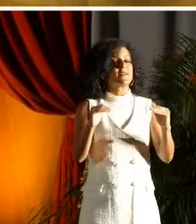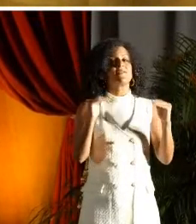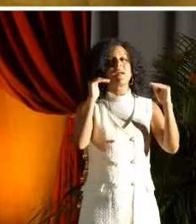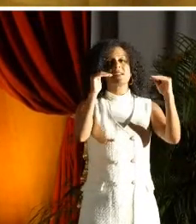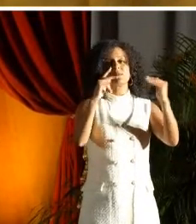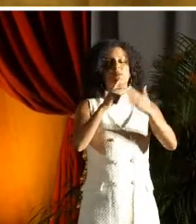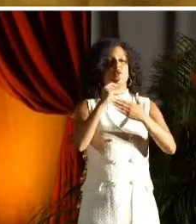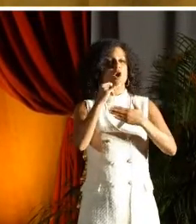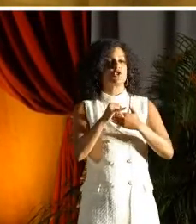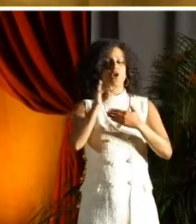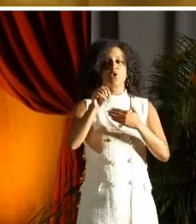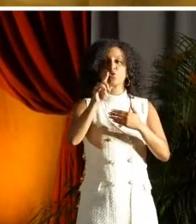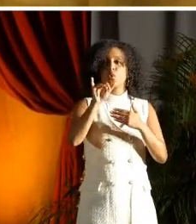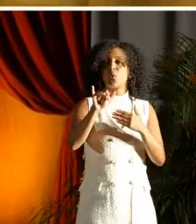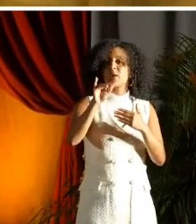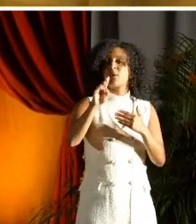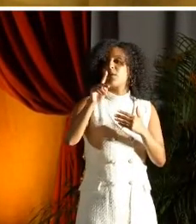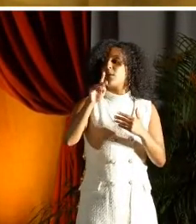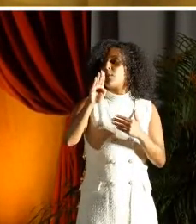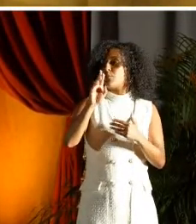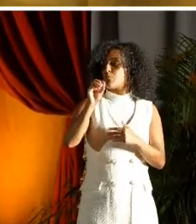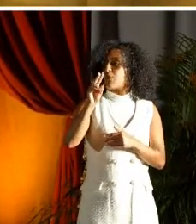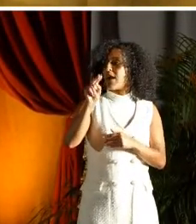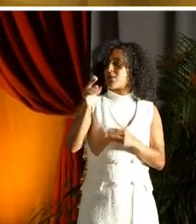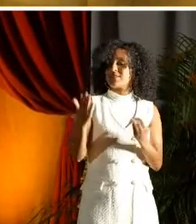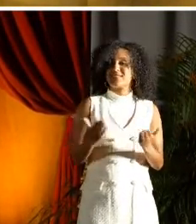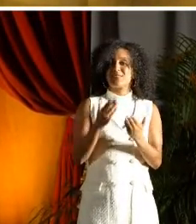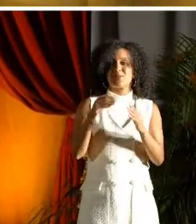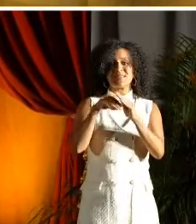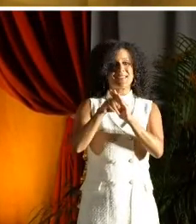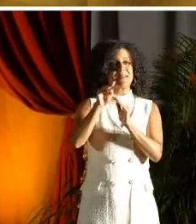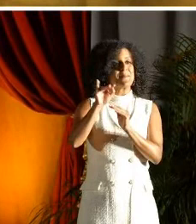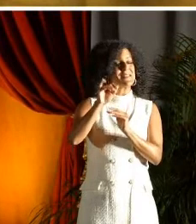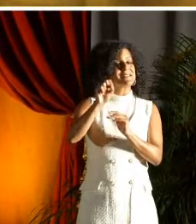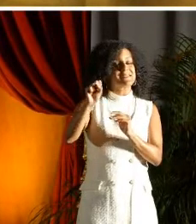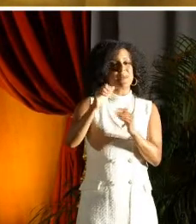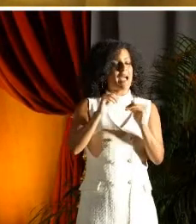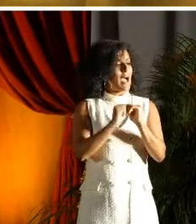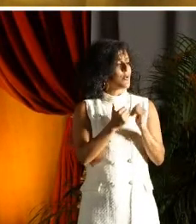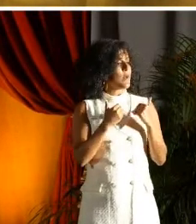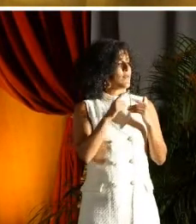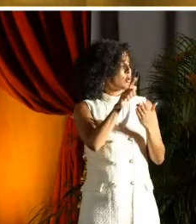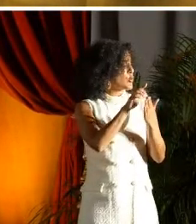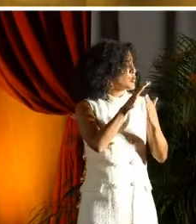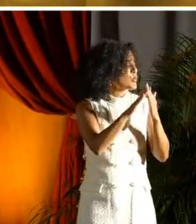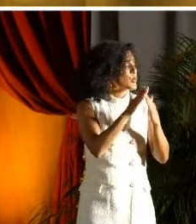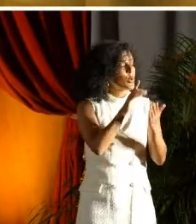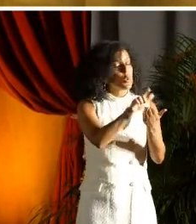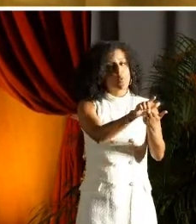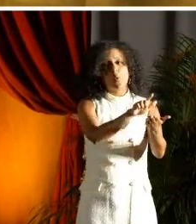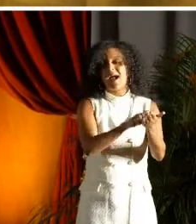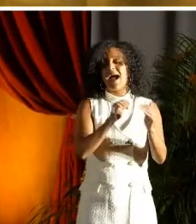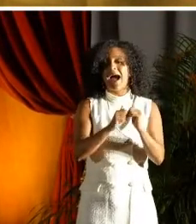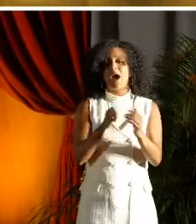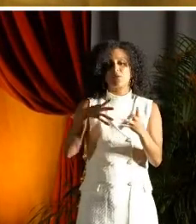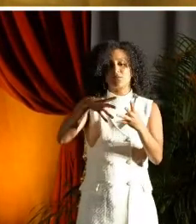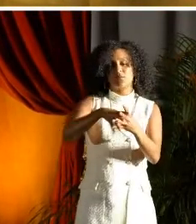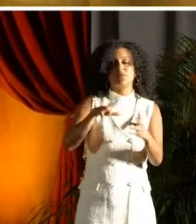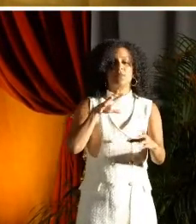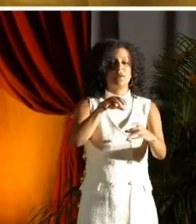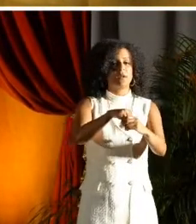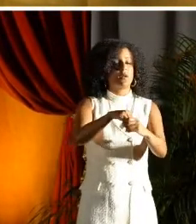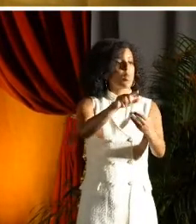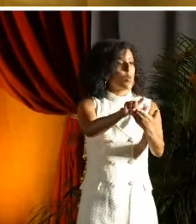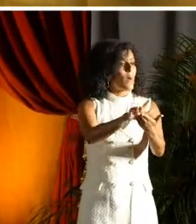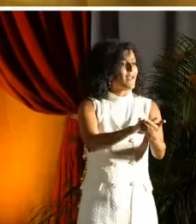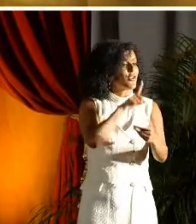Judy Brown is here. Their first project was in Mississippi. People say, how do you have community lawyering? How do you embed lawyers within